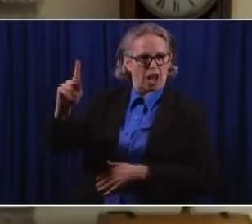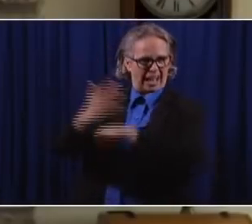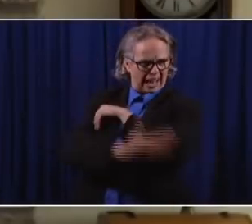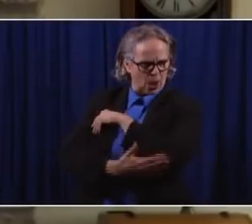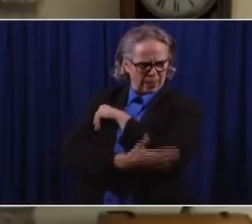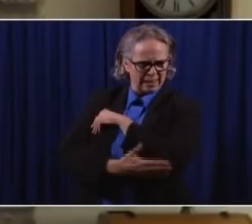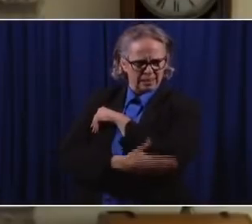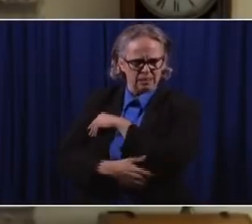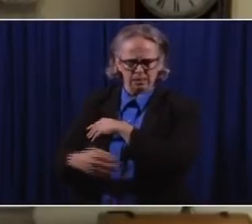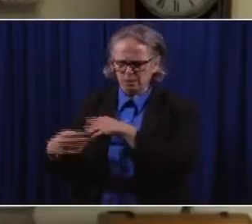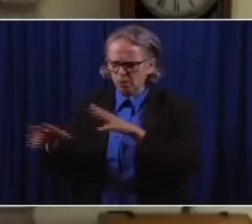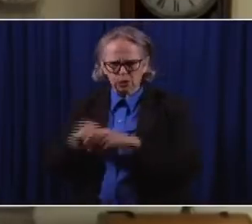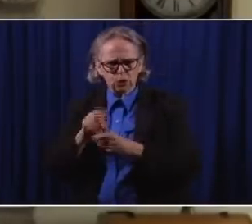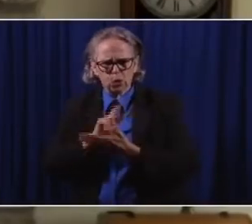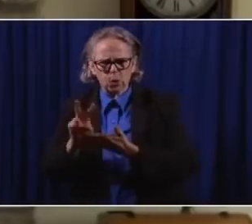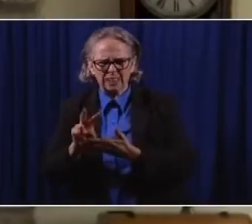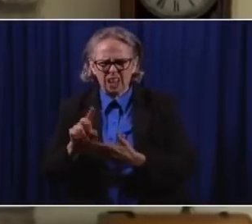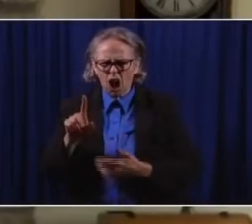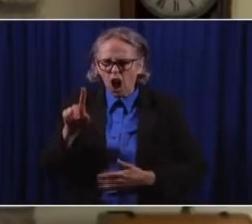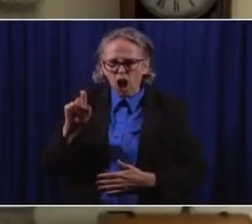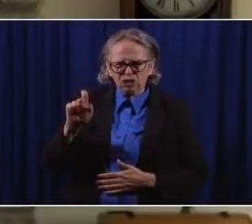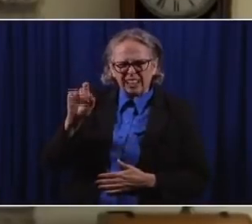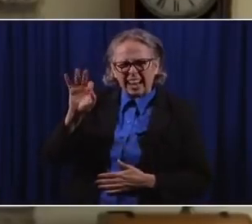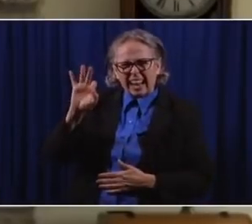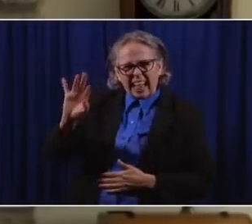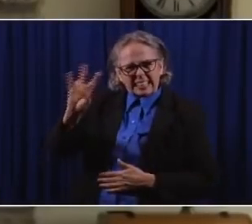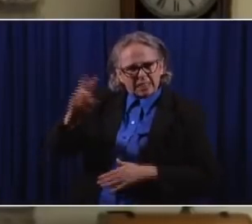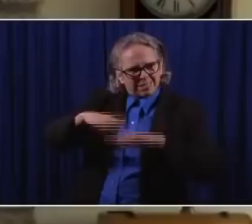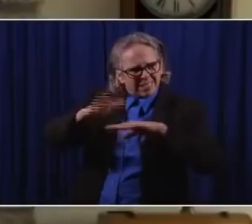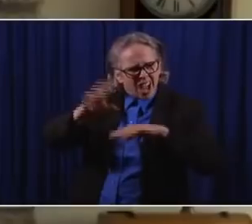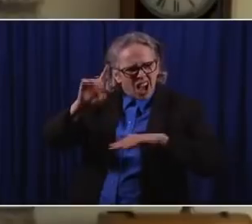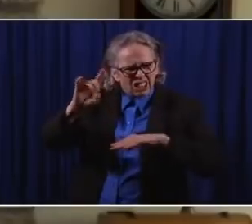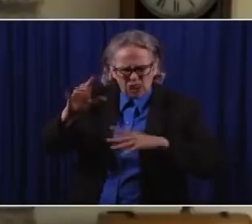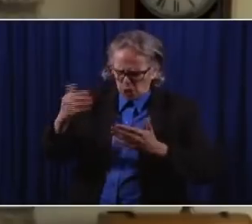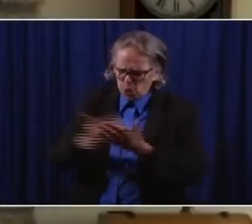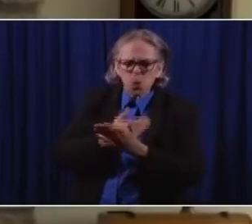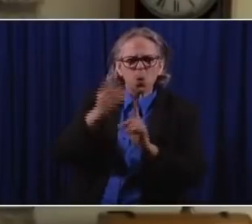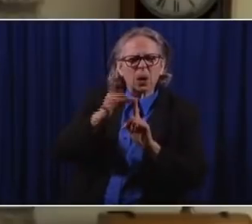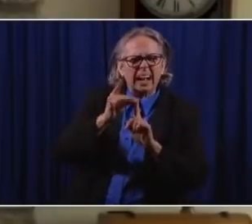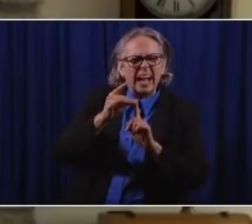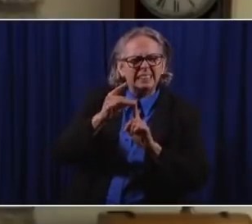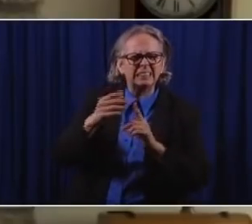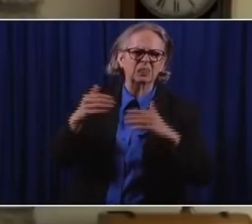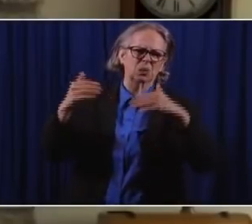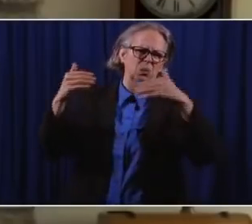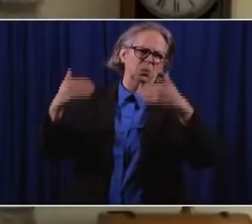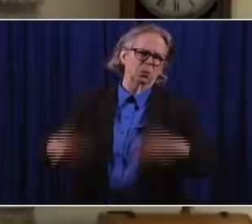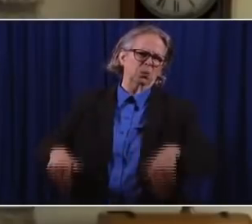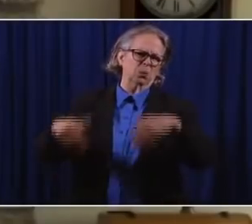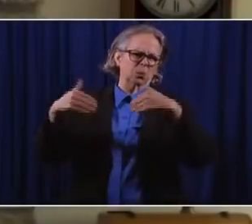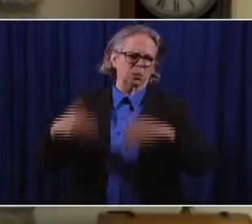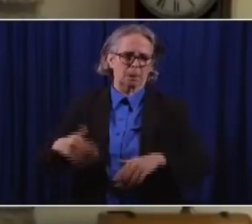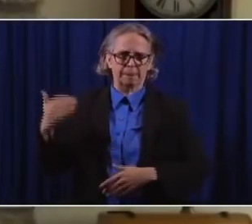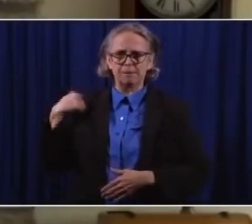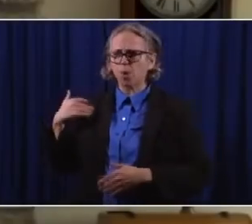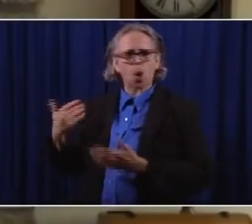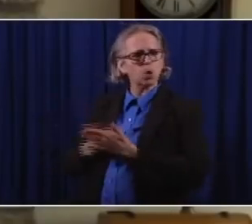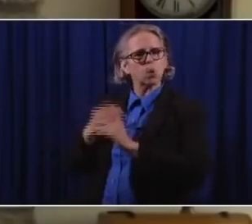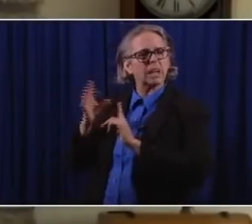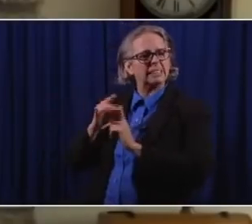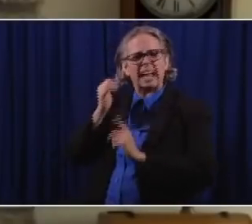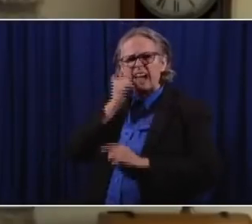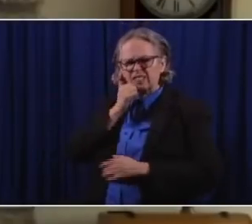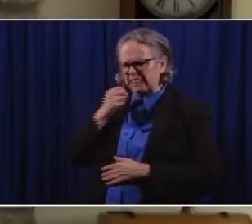2 weeks. They've had a sustained increase in new cases, going from 16 new case average per day on September 6th